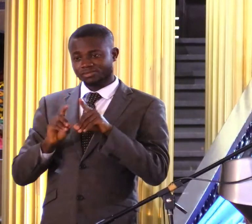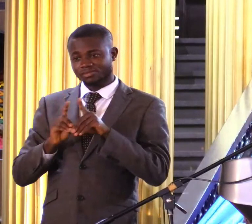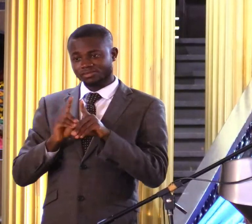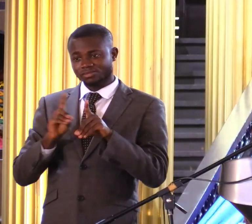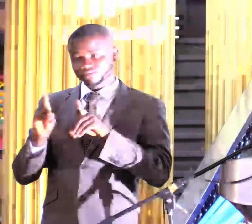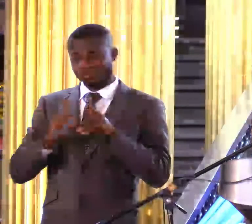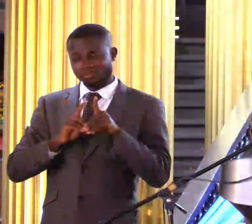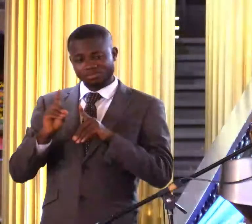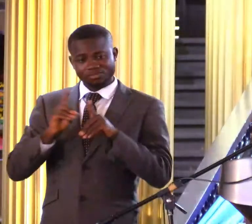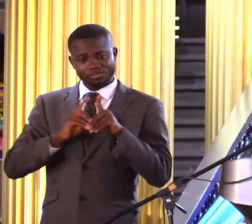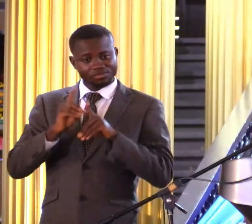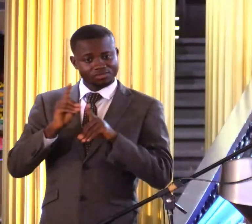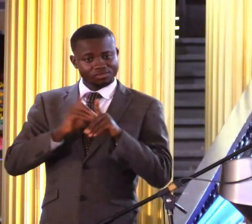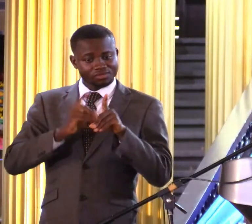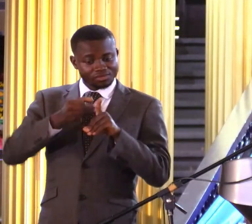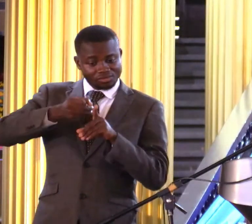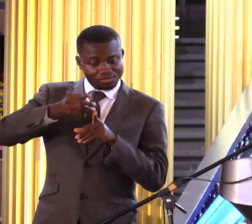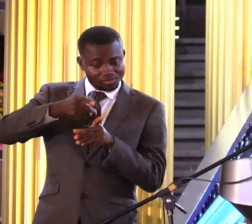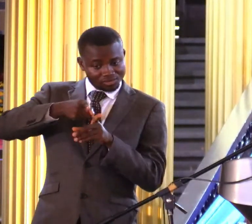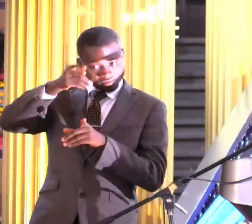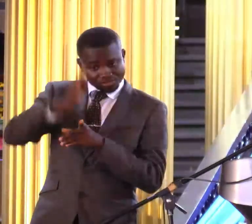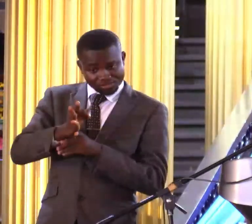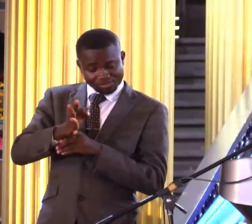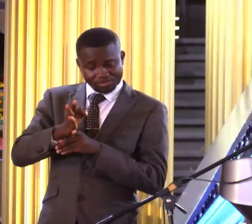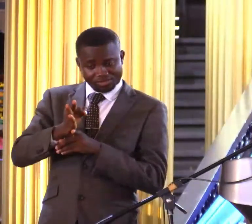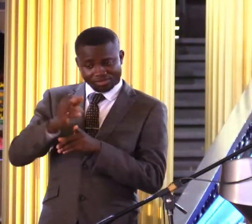Wabin fue Professor